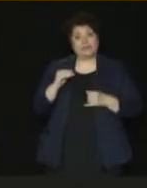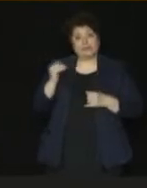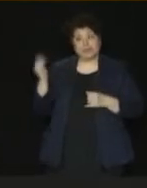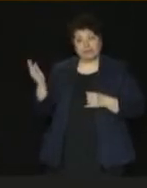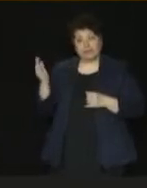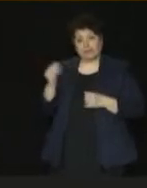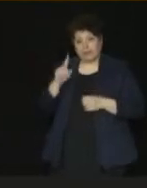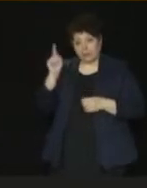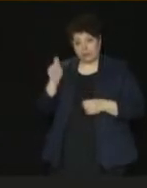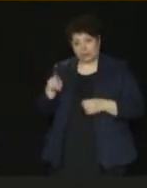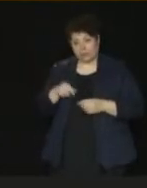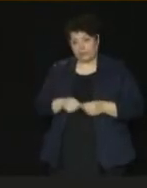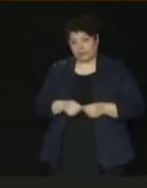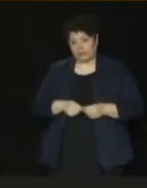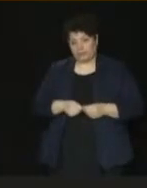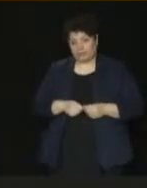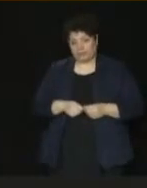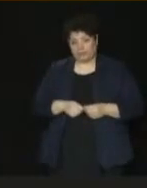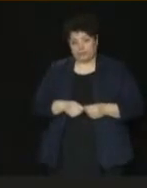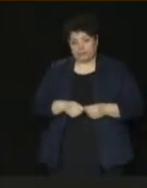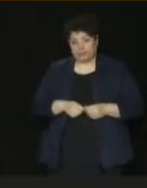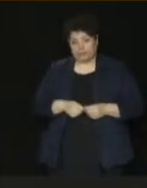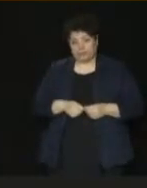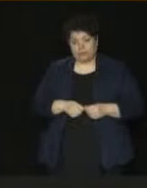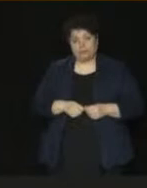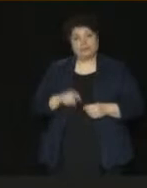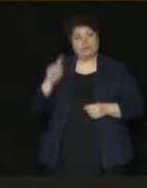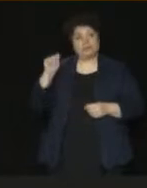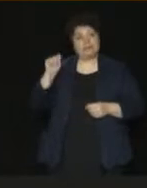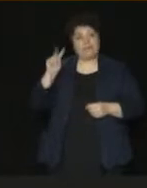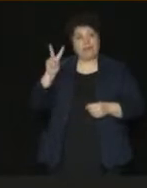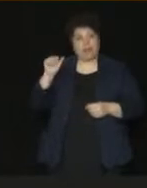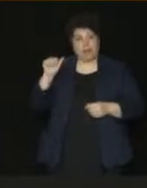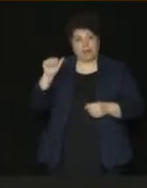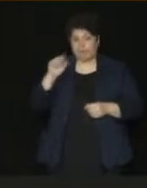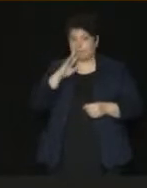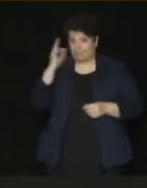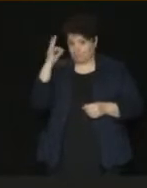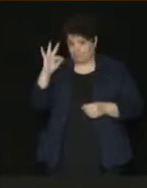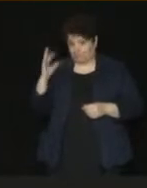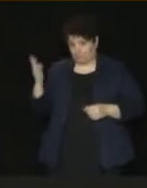Operator. Thank you, merci. Prochaine question, Raymond Fillon, TVA, à vous.